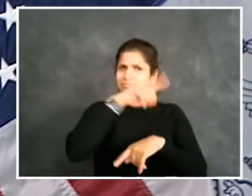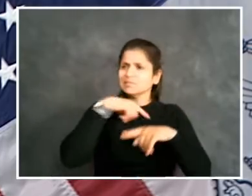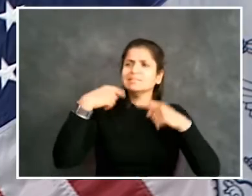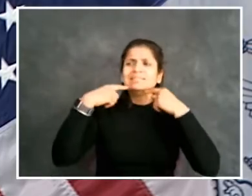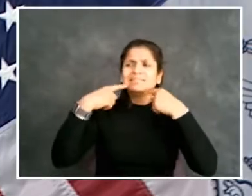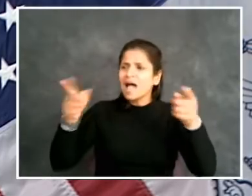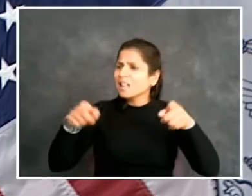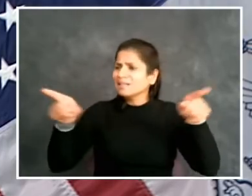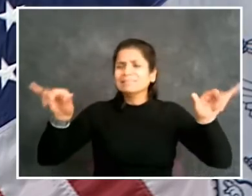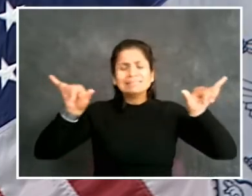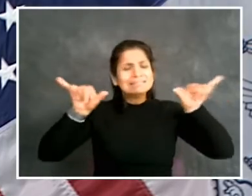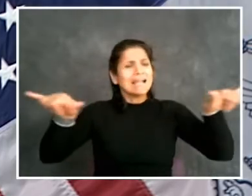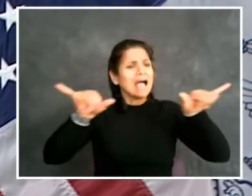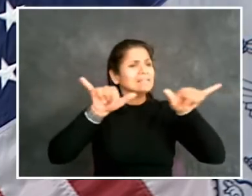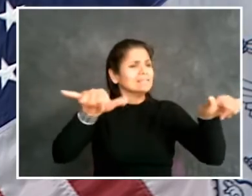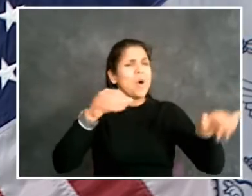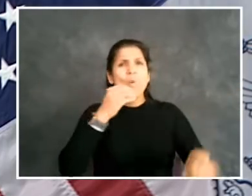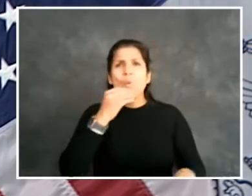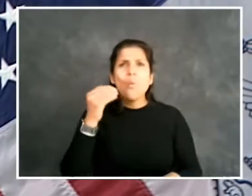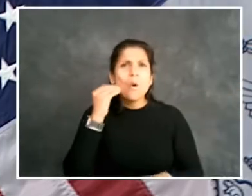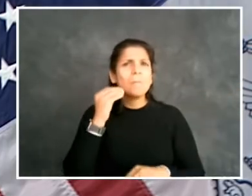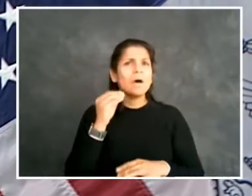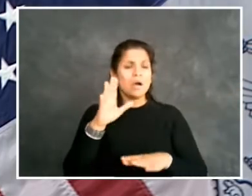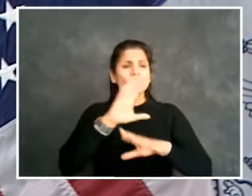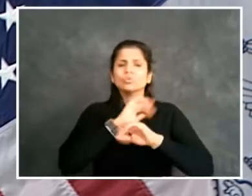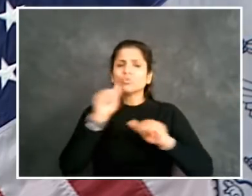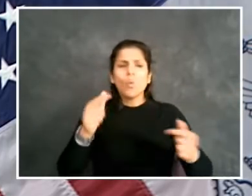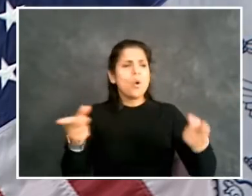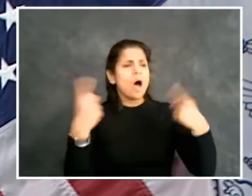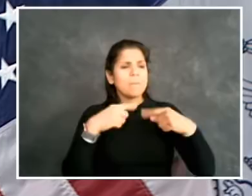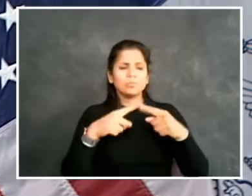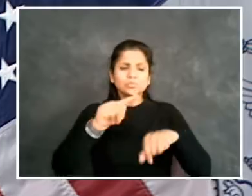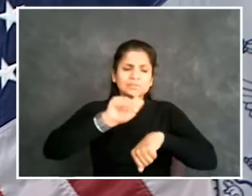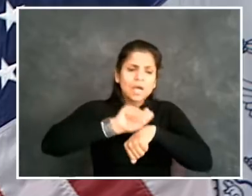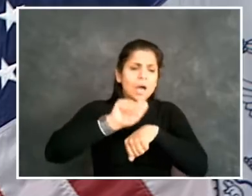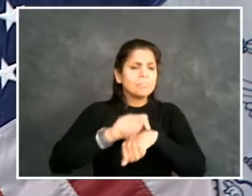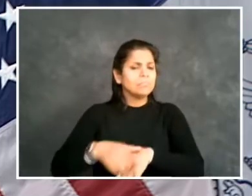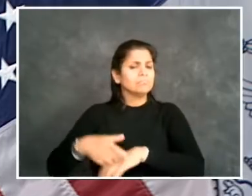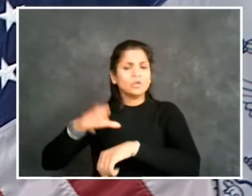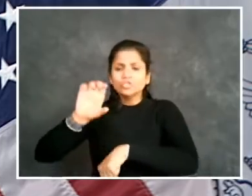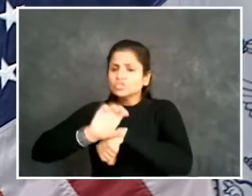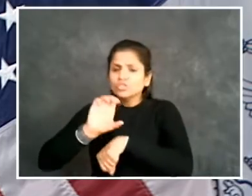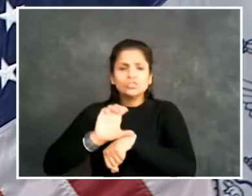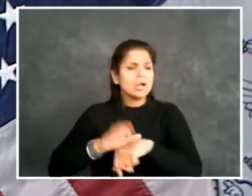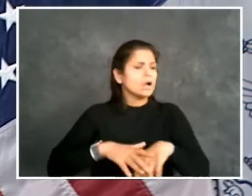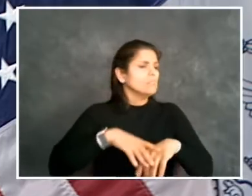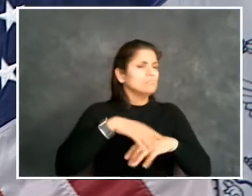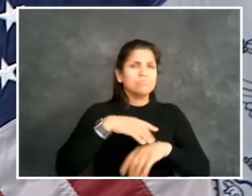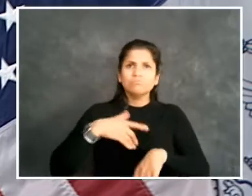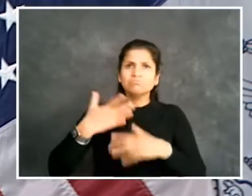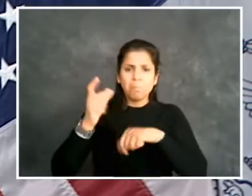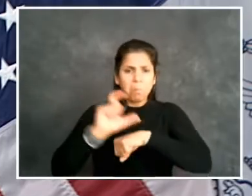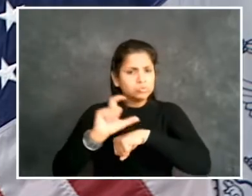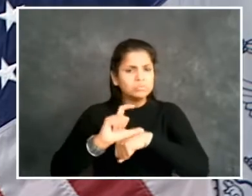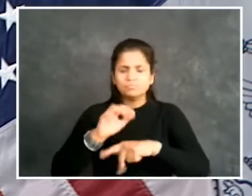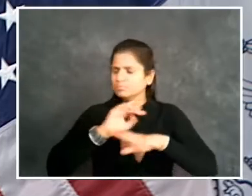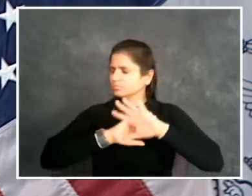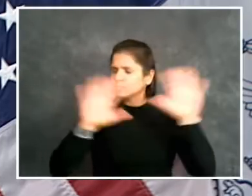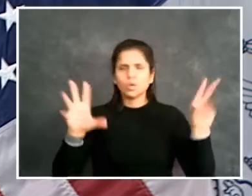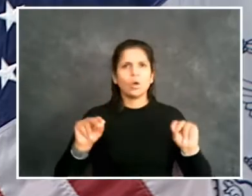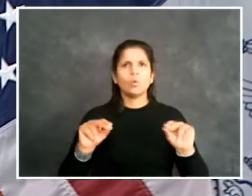give, but the community leadership's been very clear about it. So whatever happened here, it just can't happen going